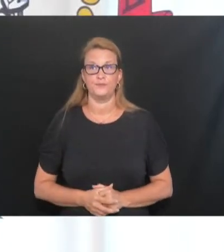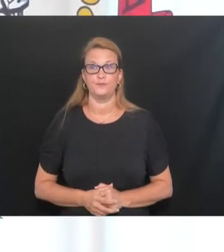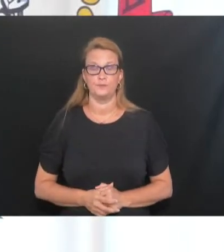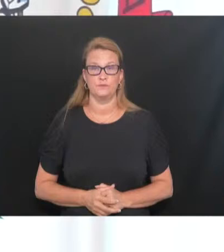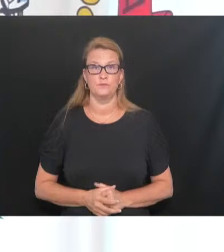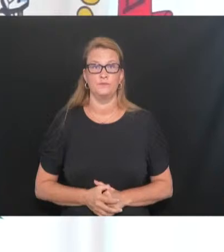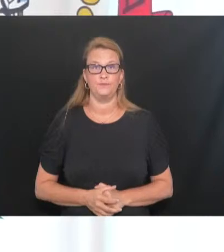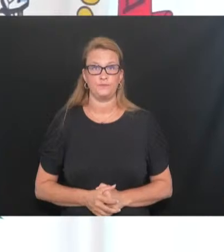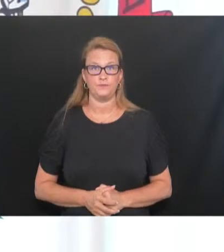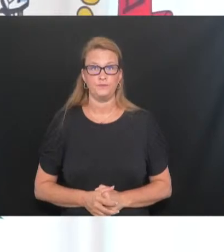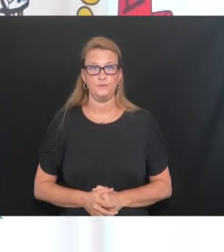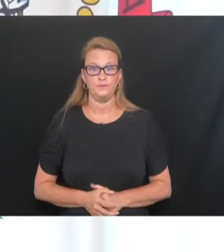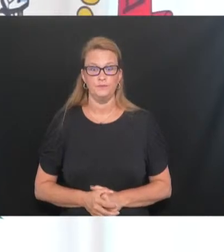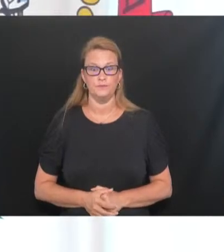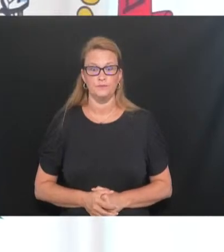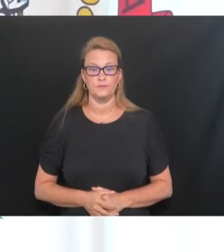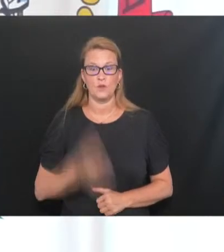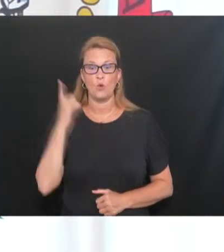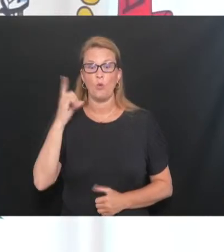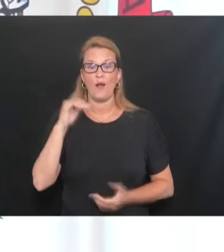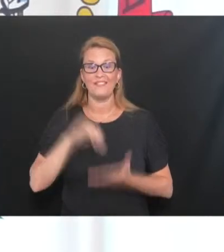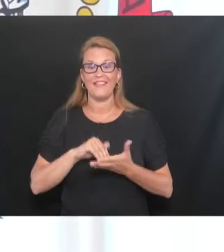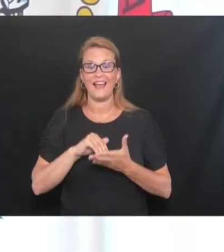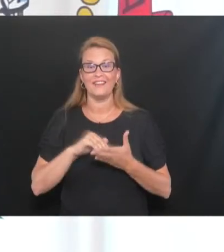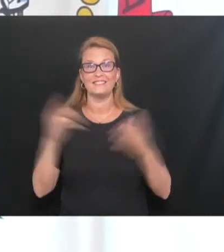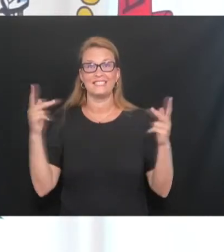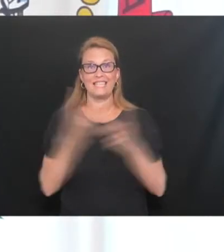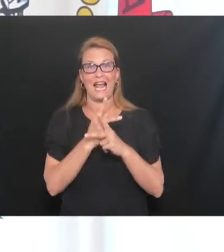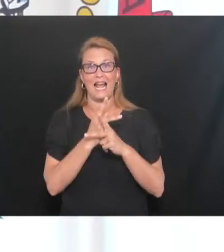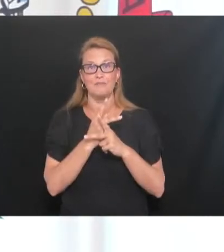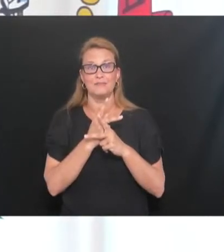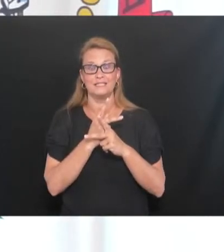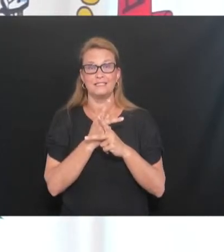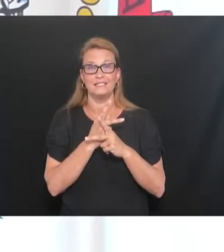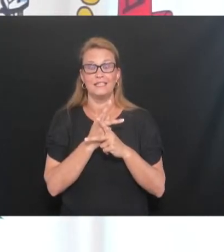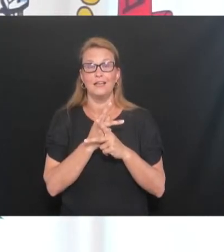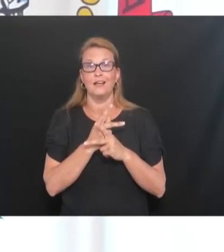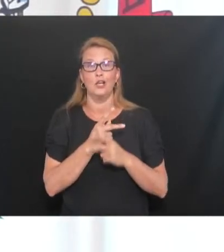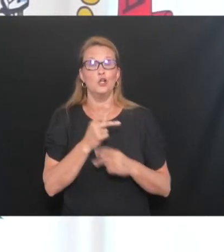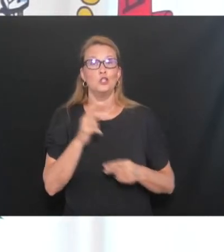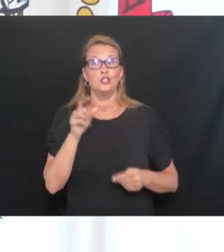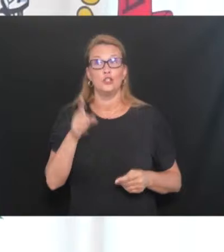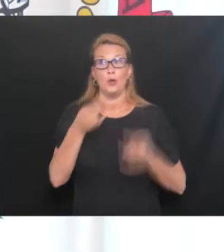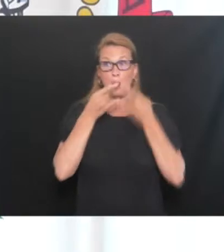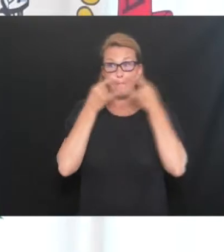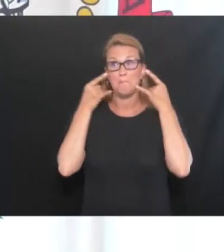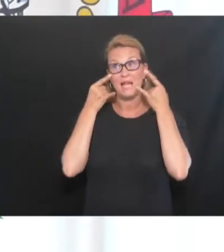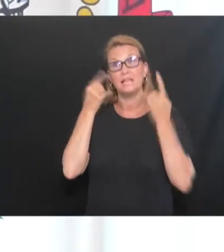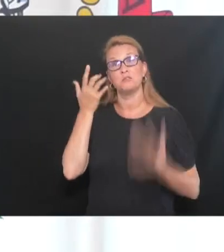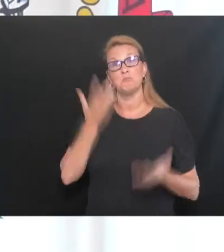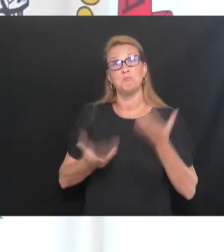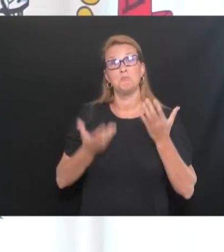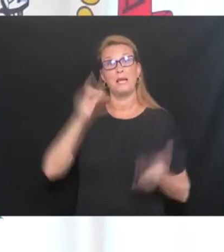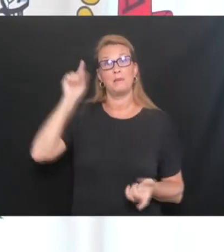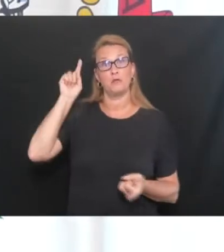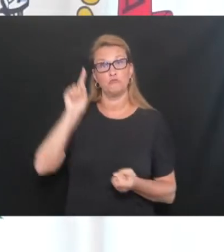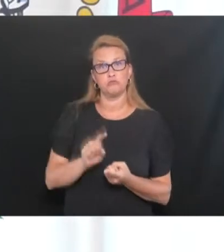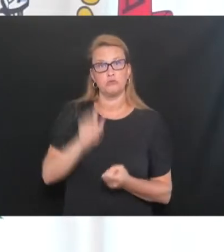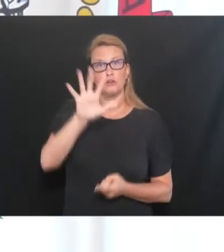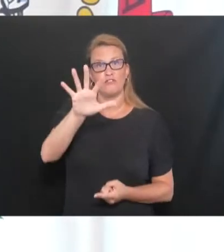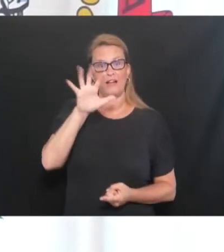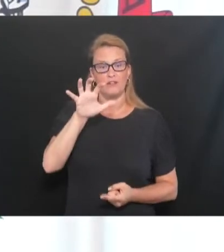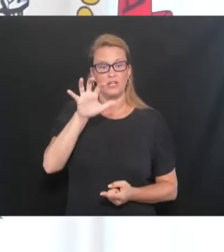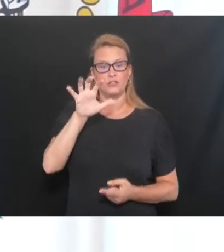thing we just went through. 1,000 times more. Well, if you wear a mask, you may be able to cut that down to 500 times.